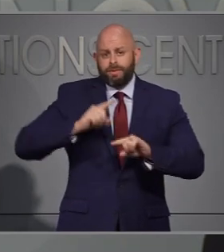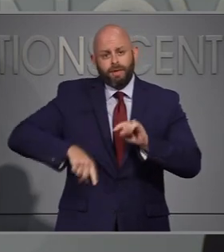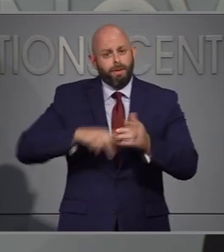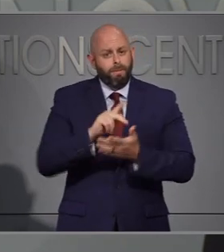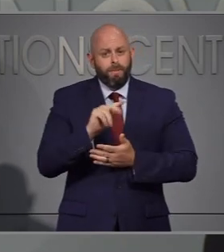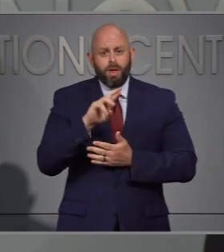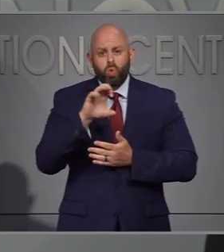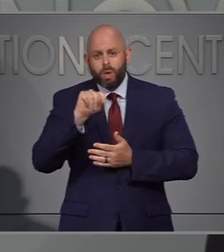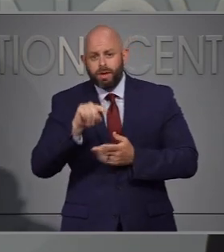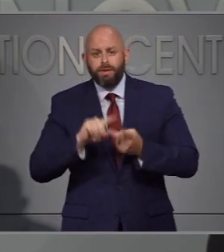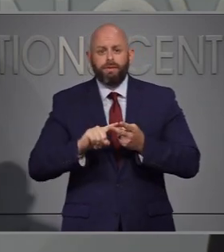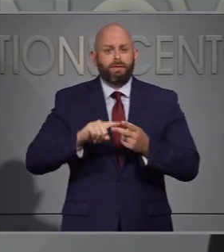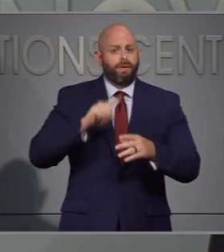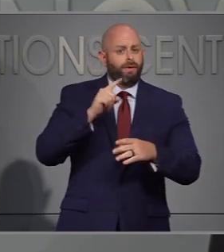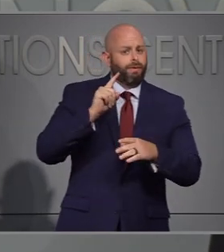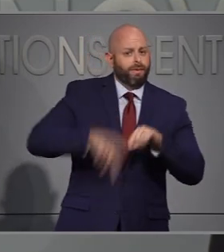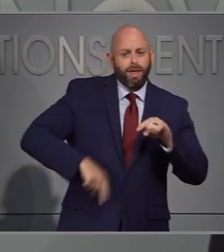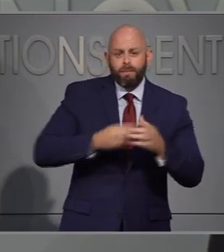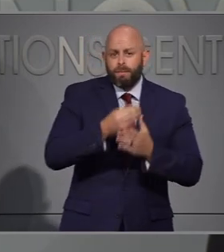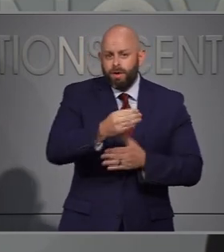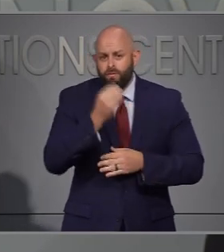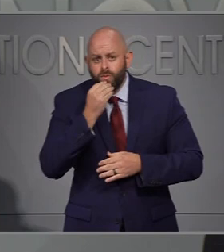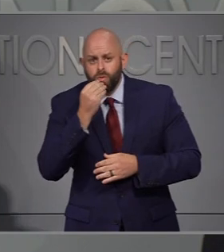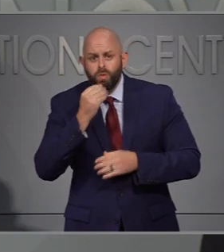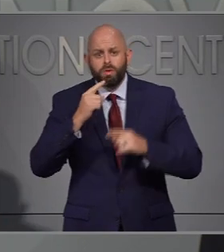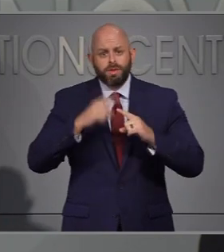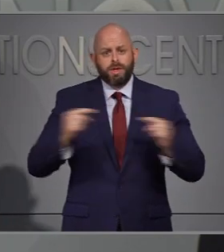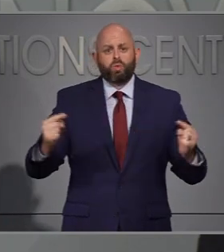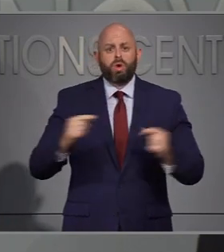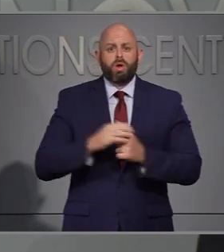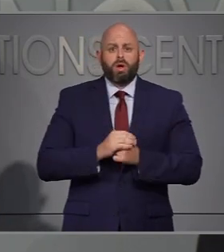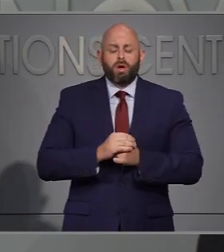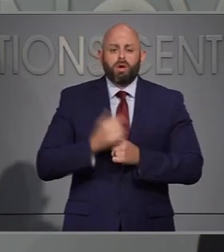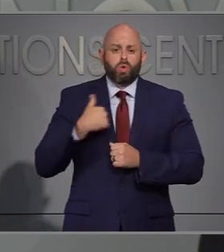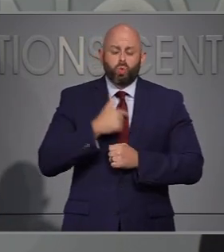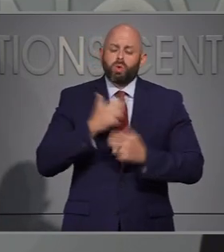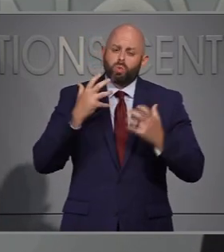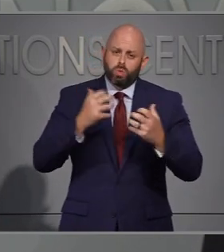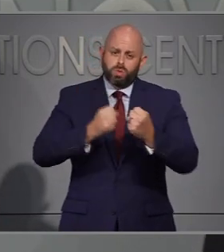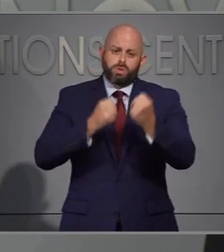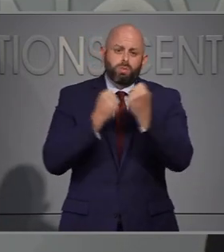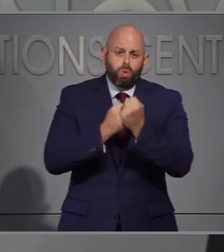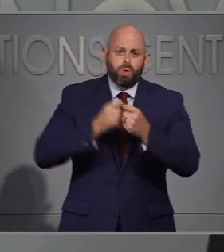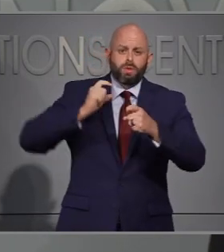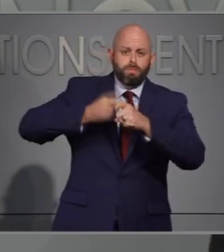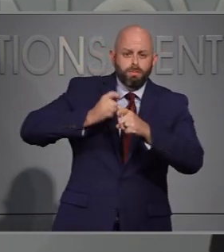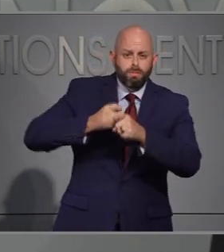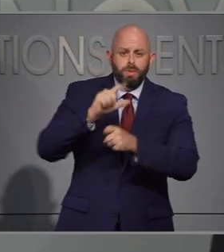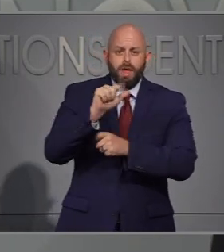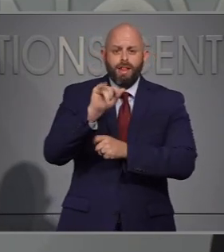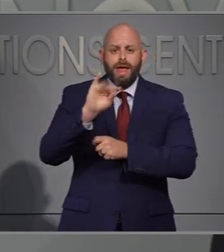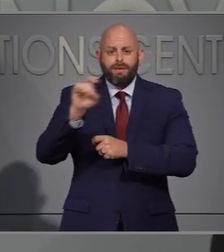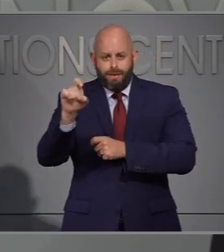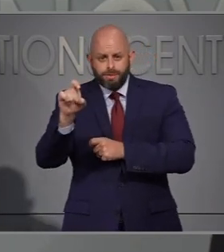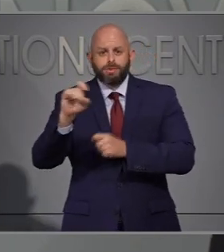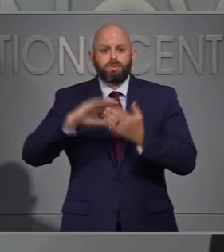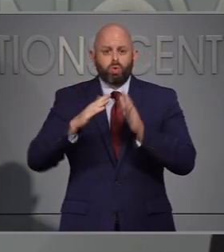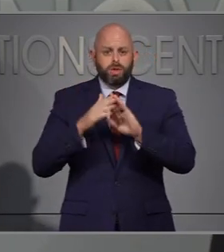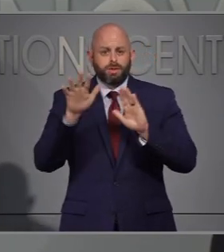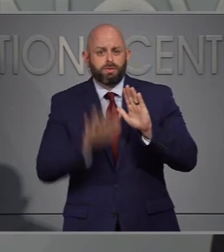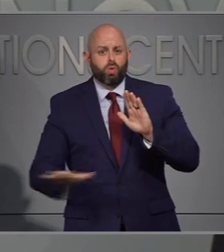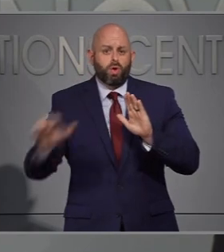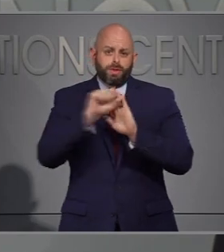family. We are doubling down on partnering with our Hispanic and Latinx organizations across the state to support